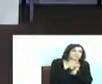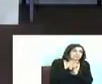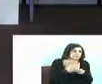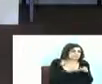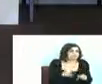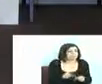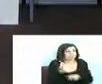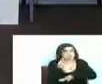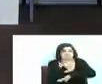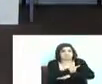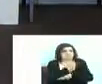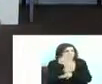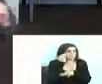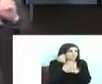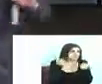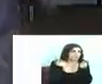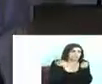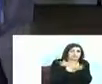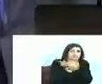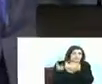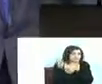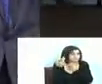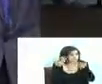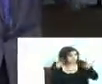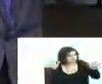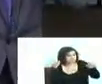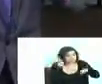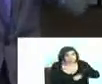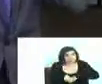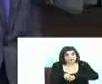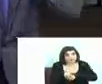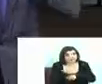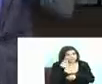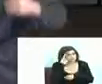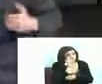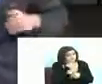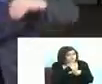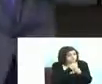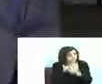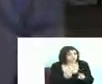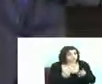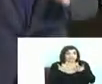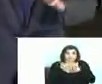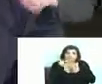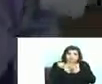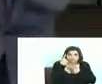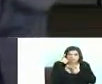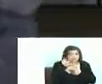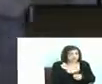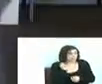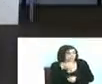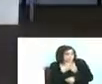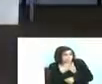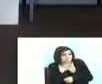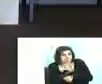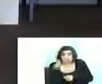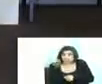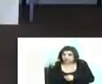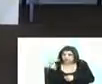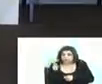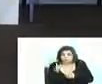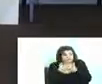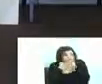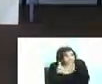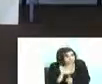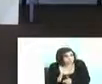that we have everything we already need in order to make life better for ourselves, for others, for our neighbors, and